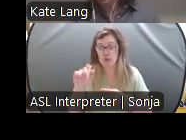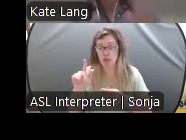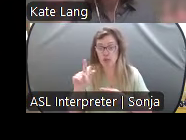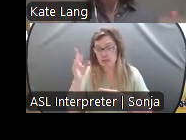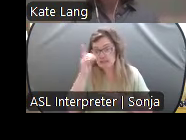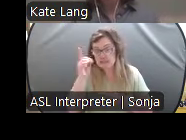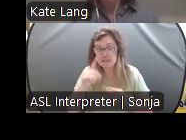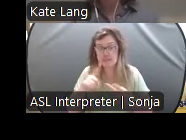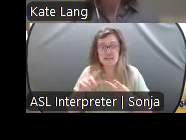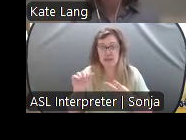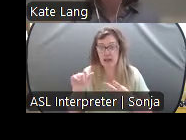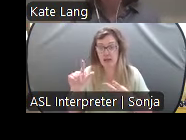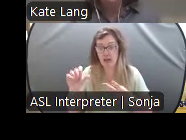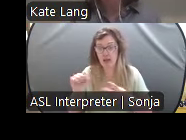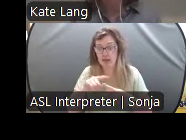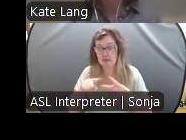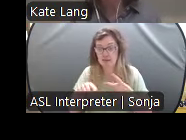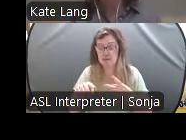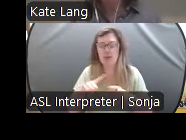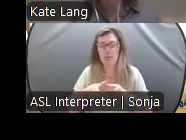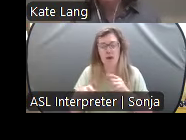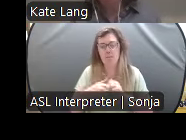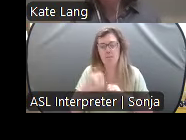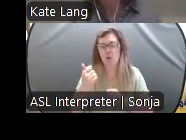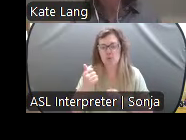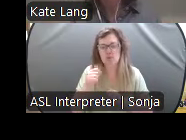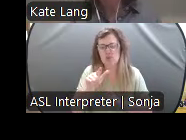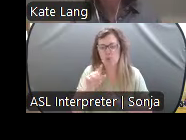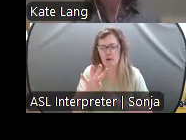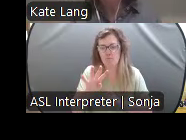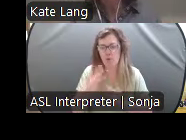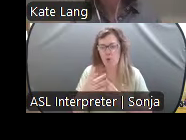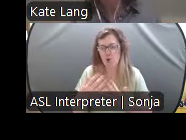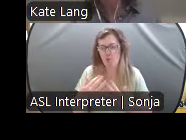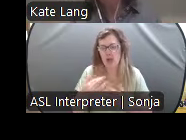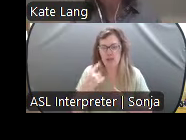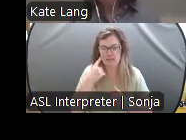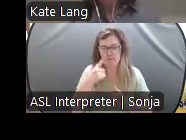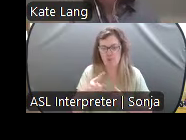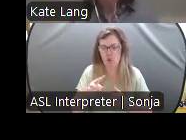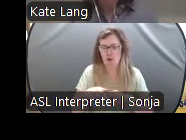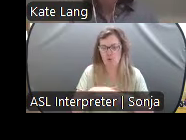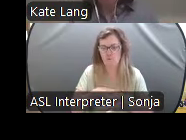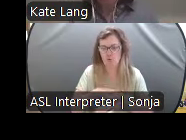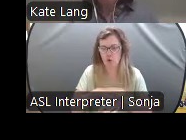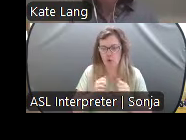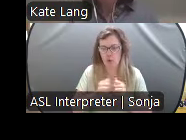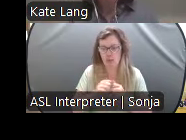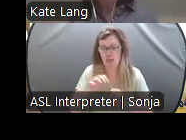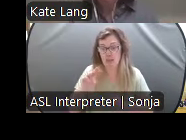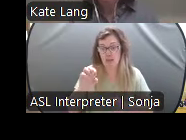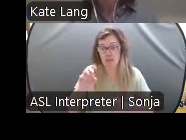but generally, by and large, people have a 24-month waiting period for Medicare coverage. And if people